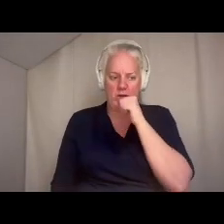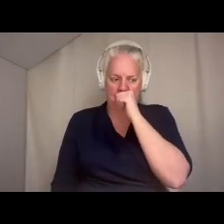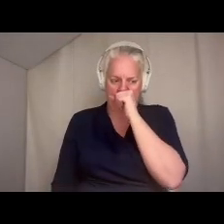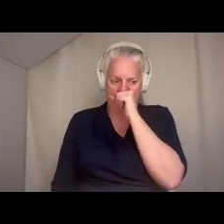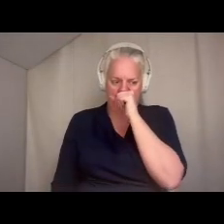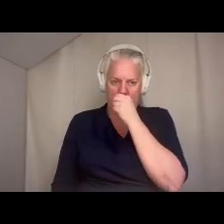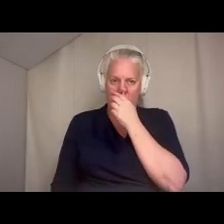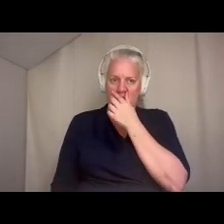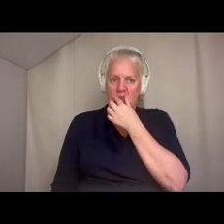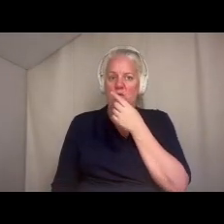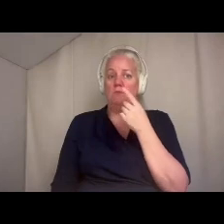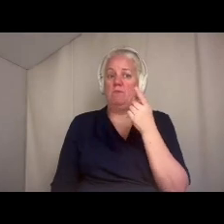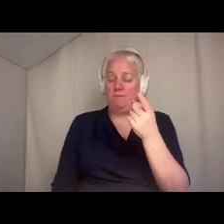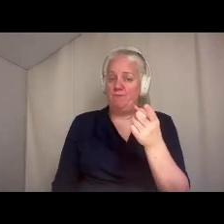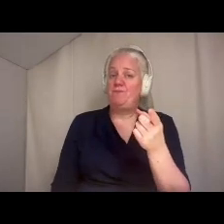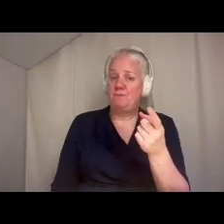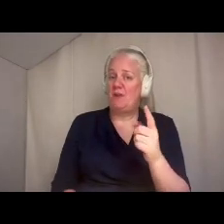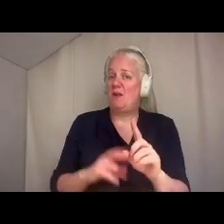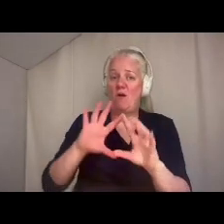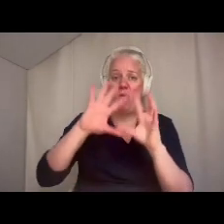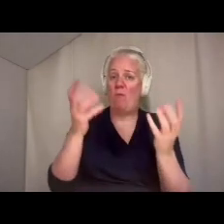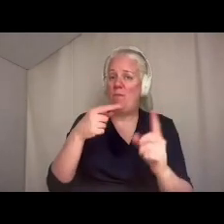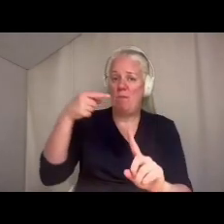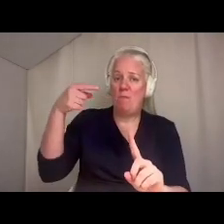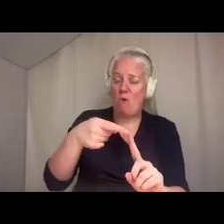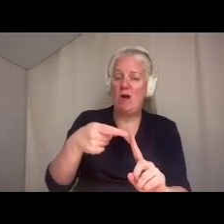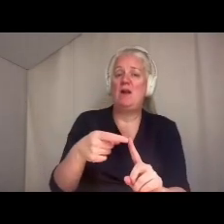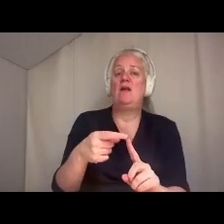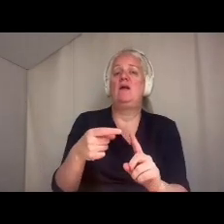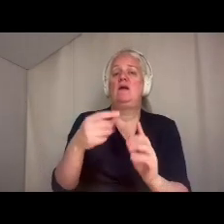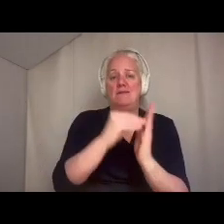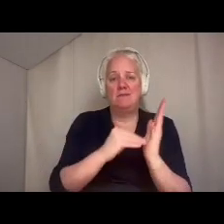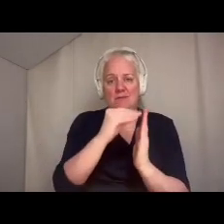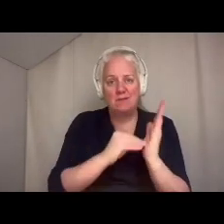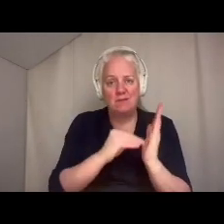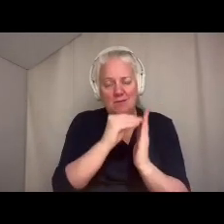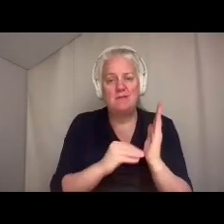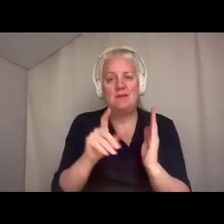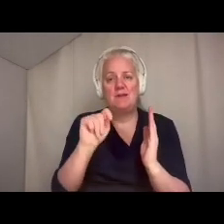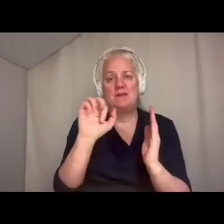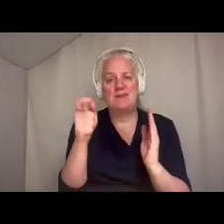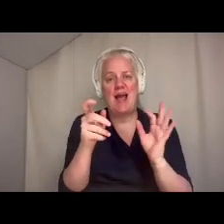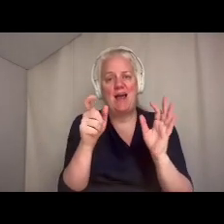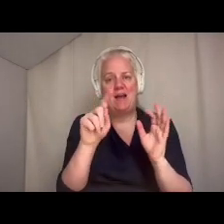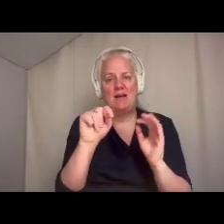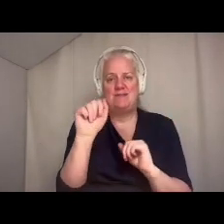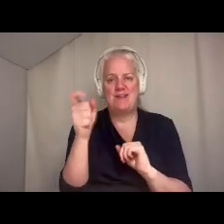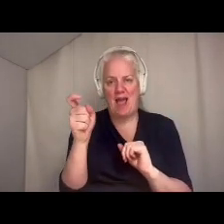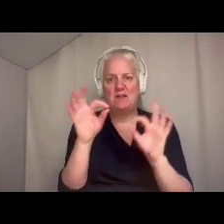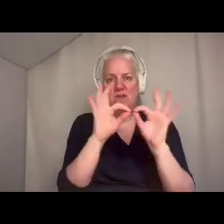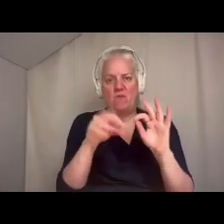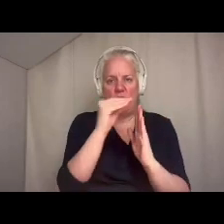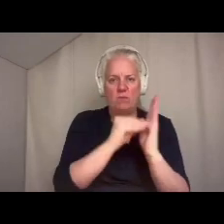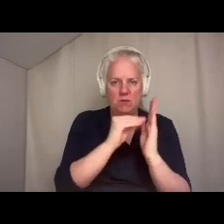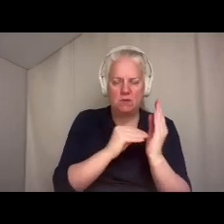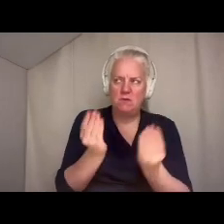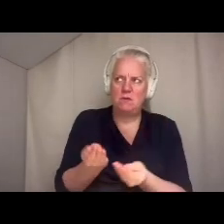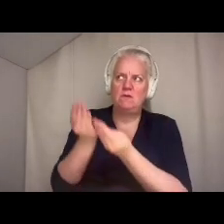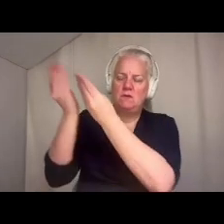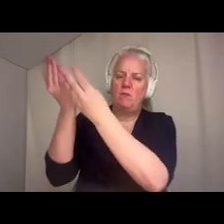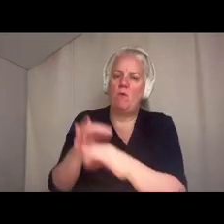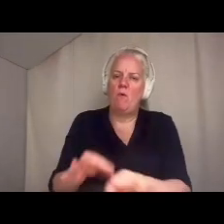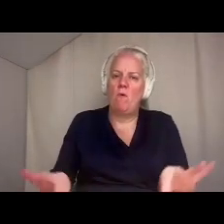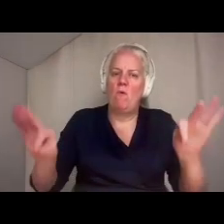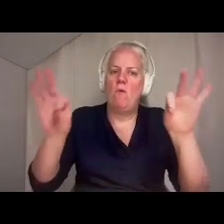So tax filing is critical. Filing a tax return is the only way to claim a tax credit or receive